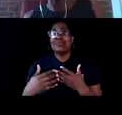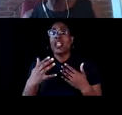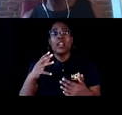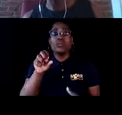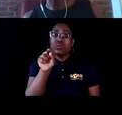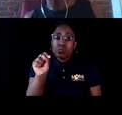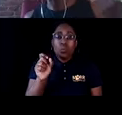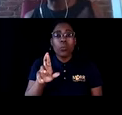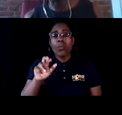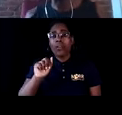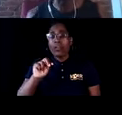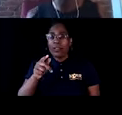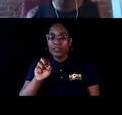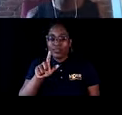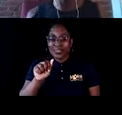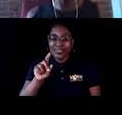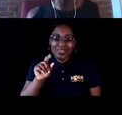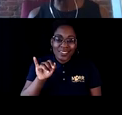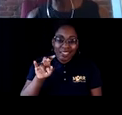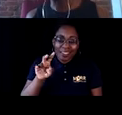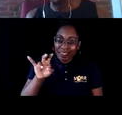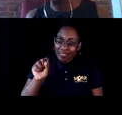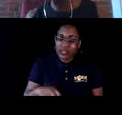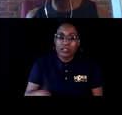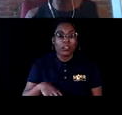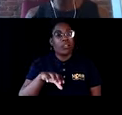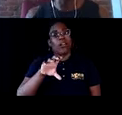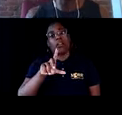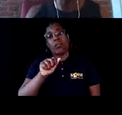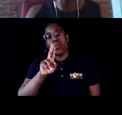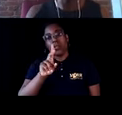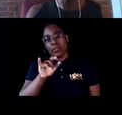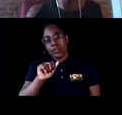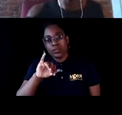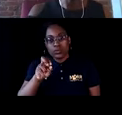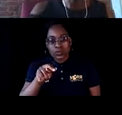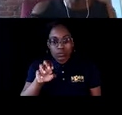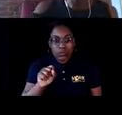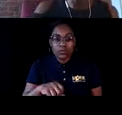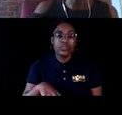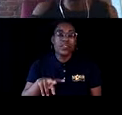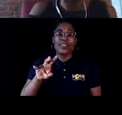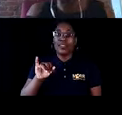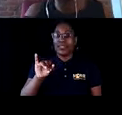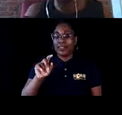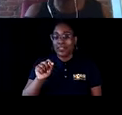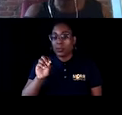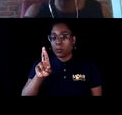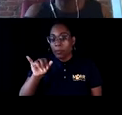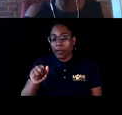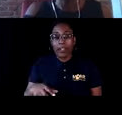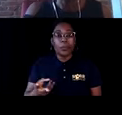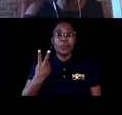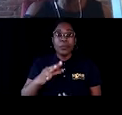or Angela Davis or Frances Beale or Claudia Jones or Ida B. Wells or Vittoria or two-spirit